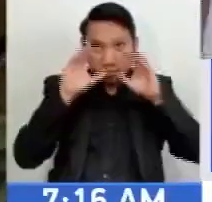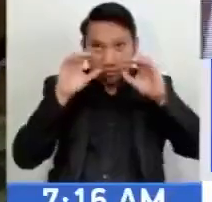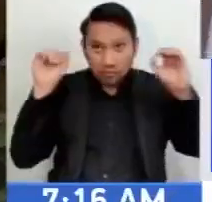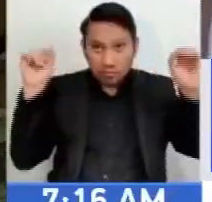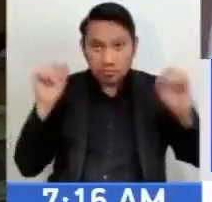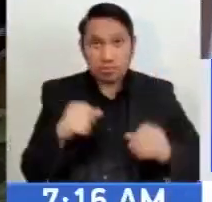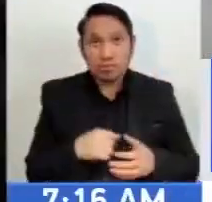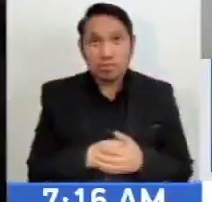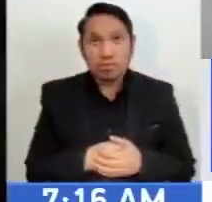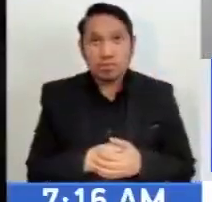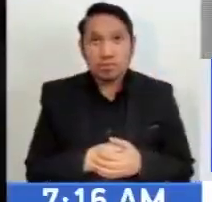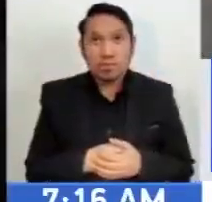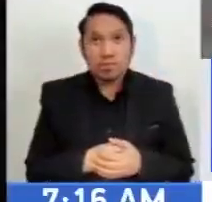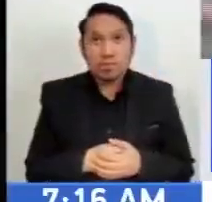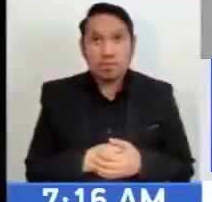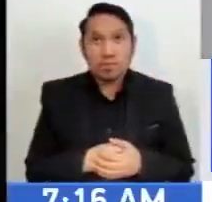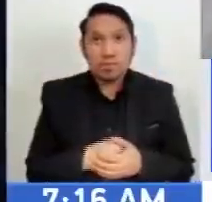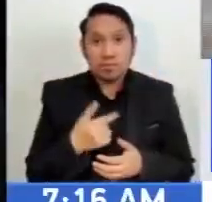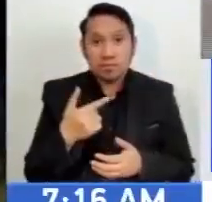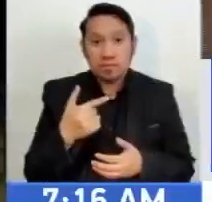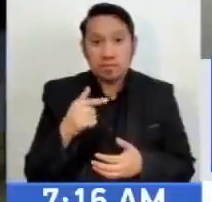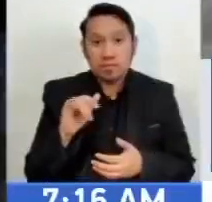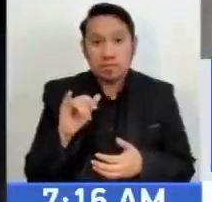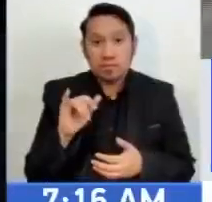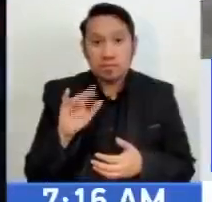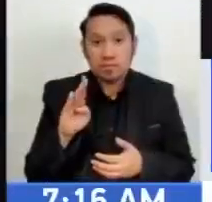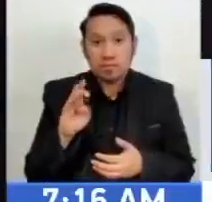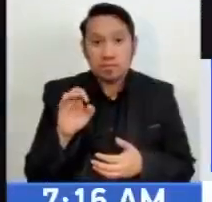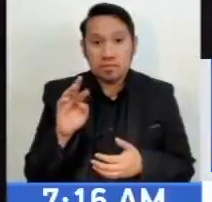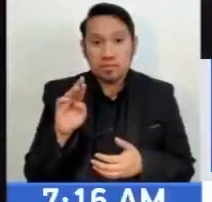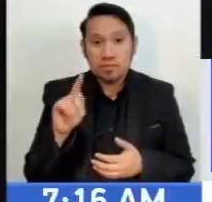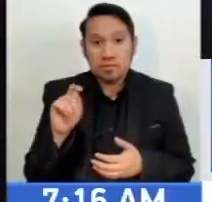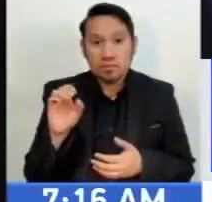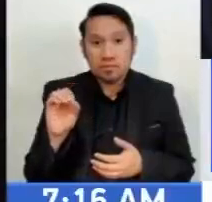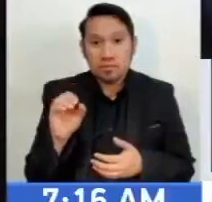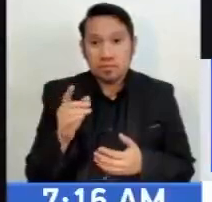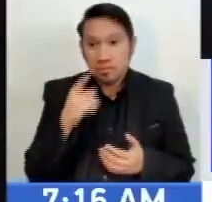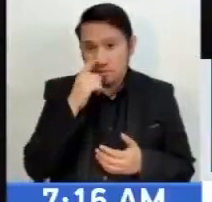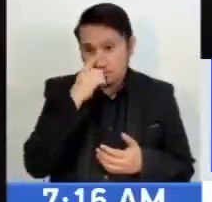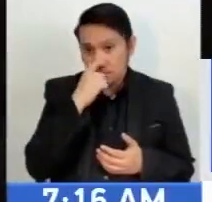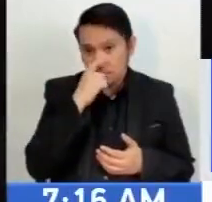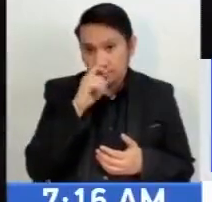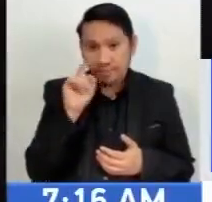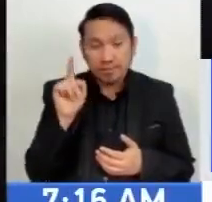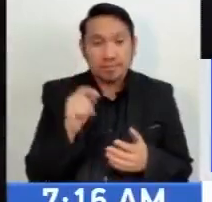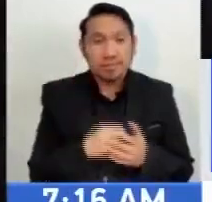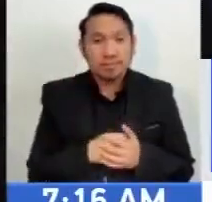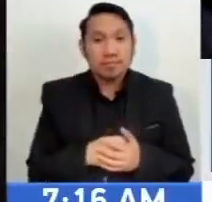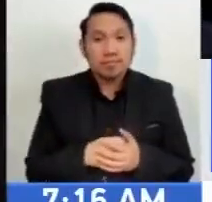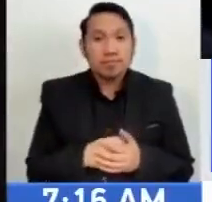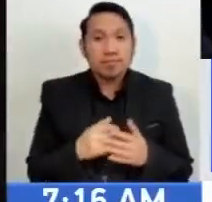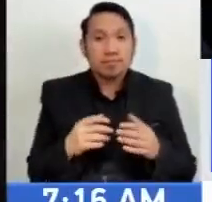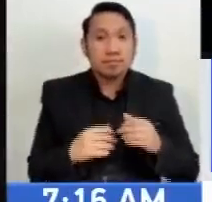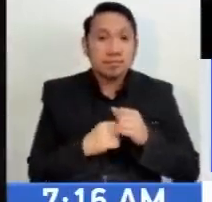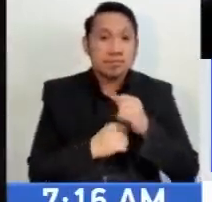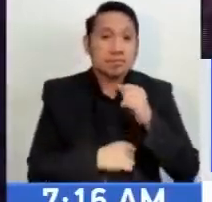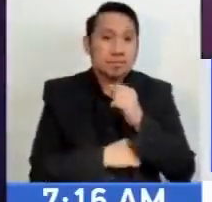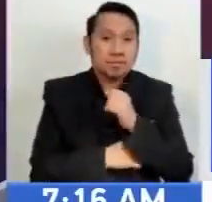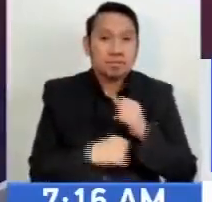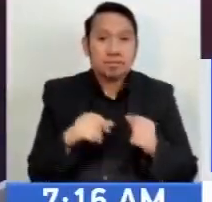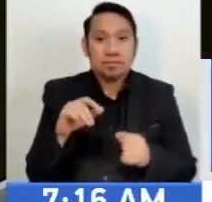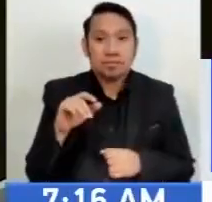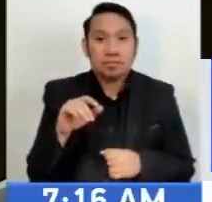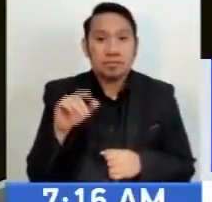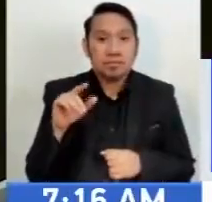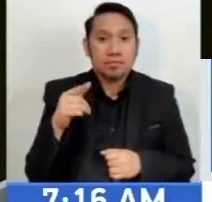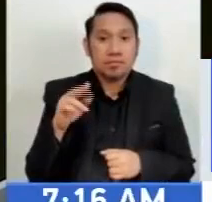Officer na si Gilberto R. Duavit Jr., ang pinakamatandang anak ng isa sa founders ng GMA na si Gilberto M. Duavit Sr.